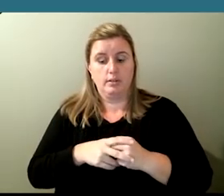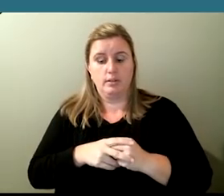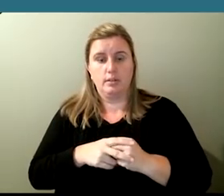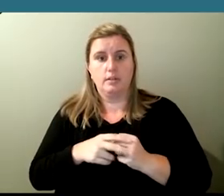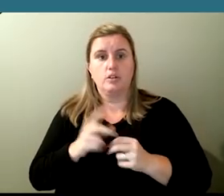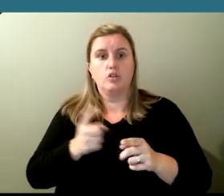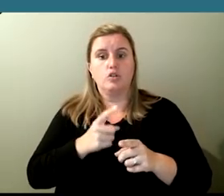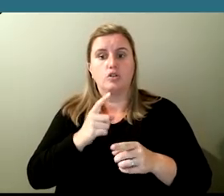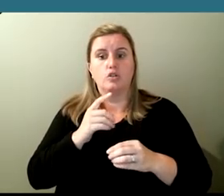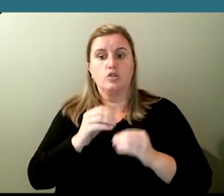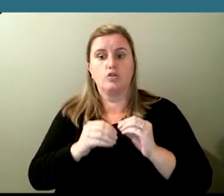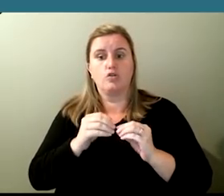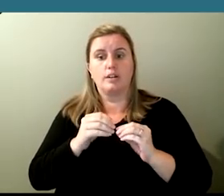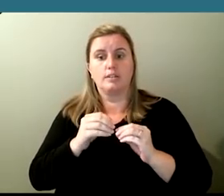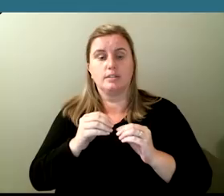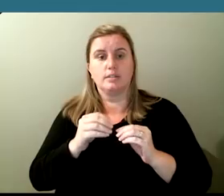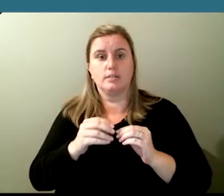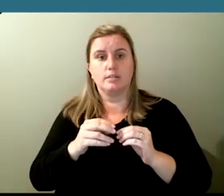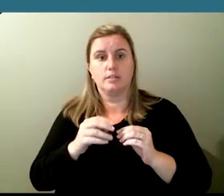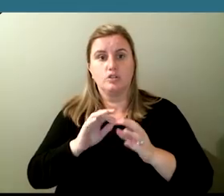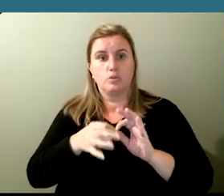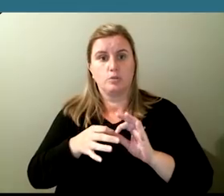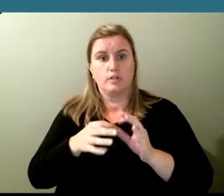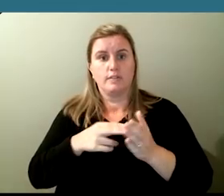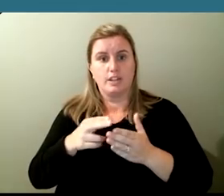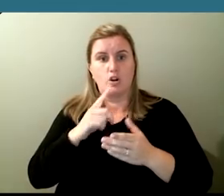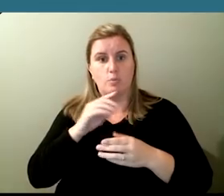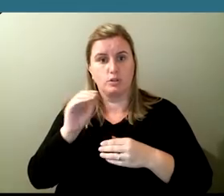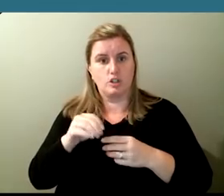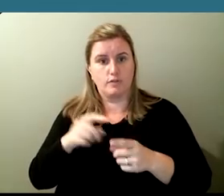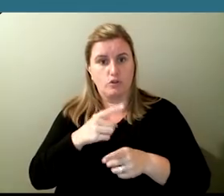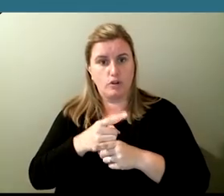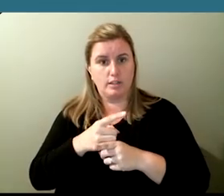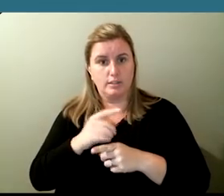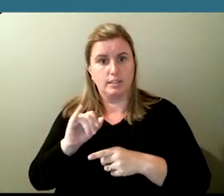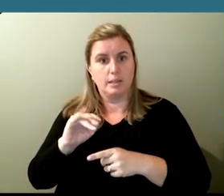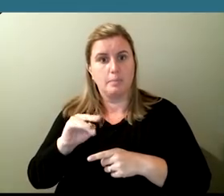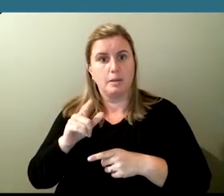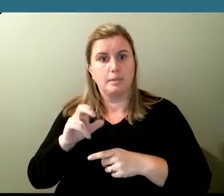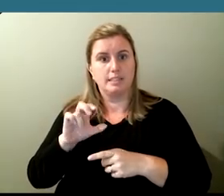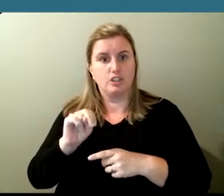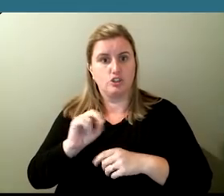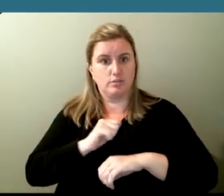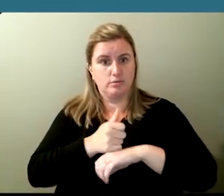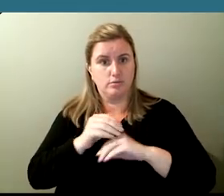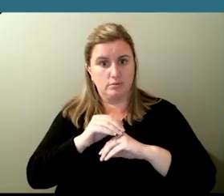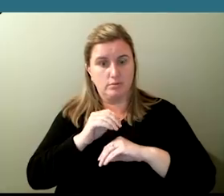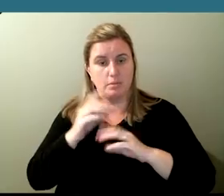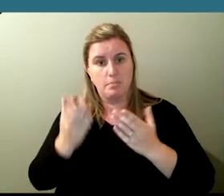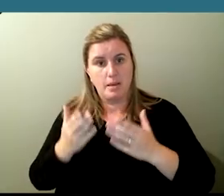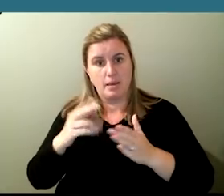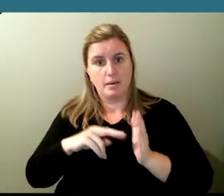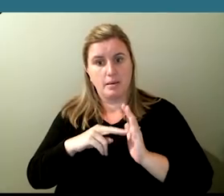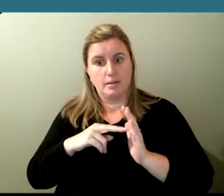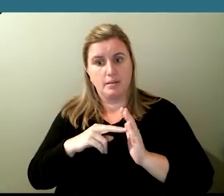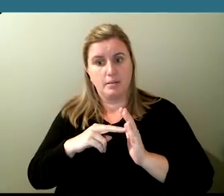correct implementation or high levels of implementation fidelity or percentage of correct implementation may mean